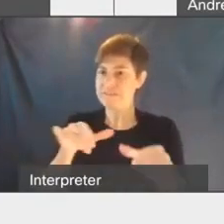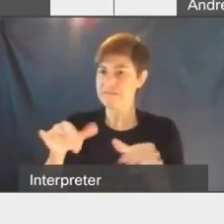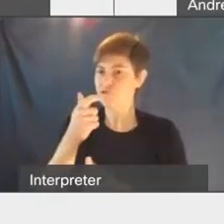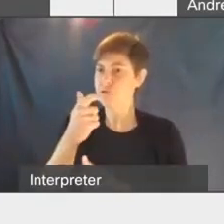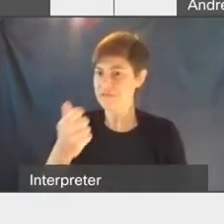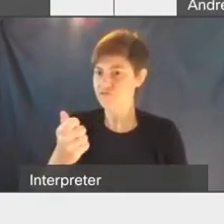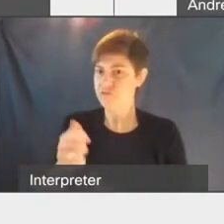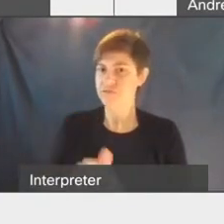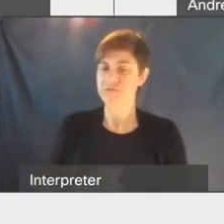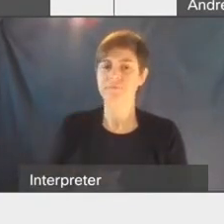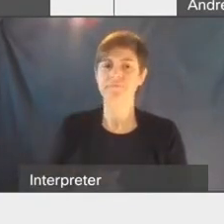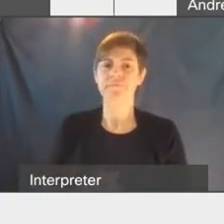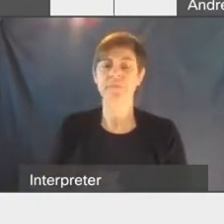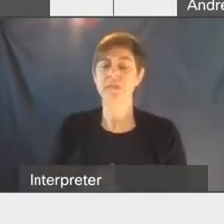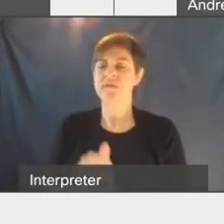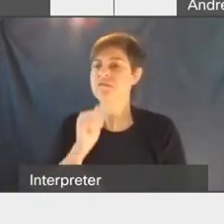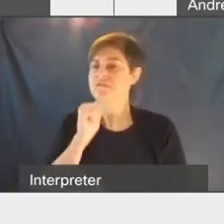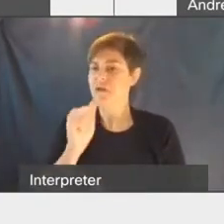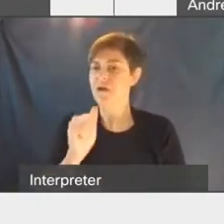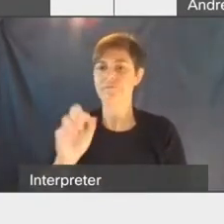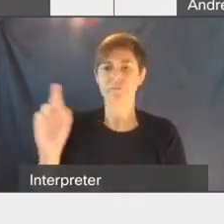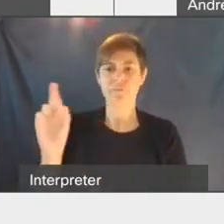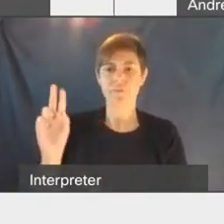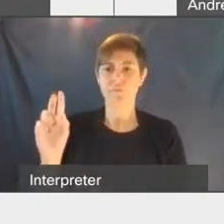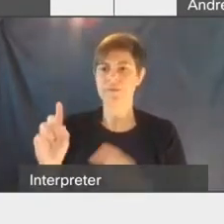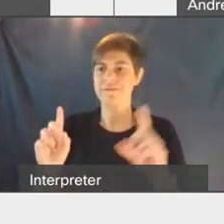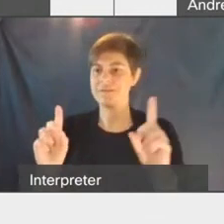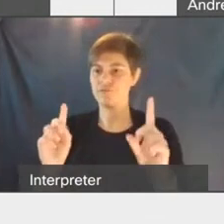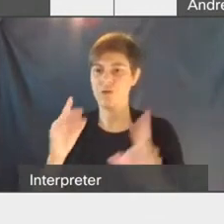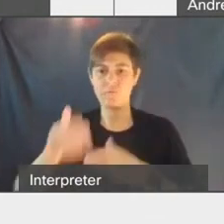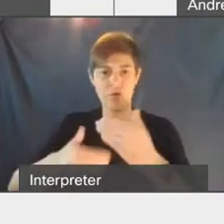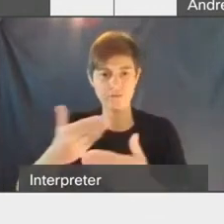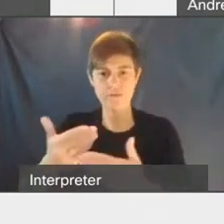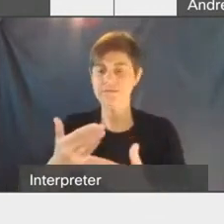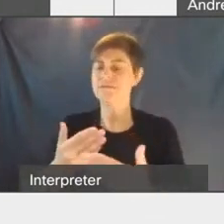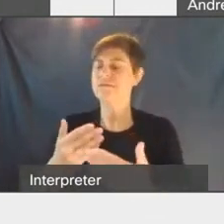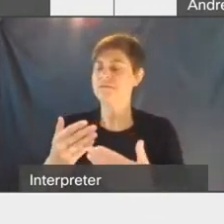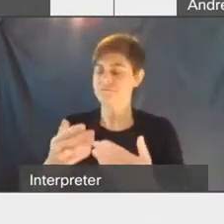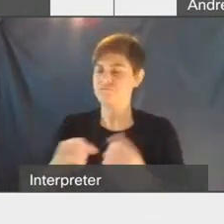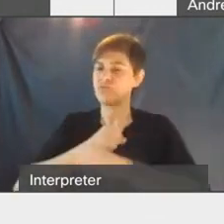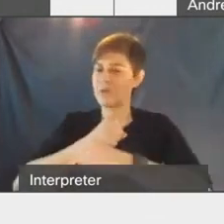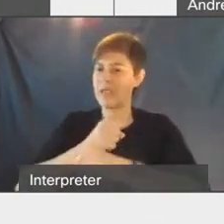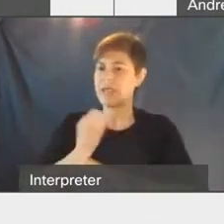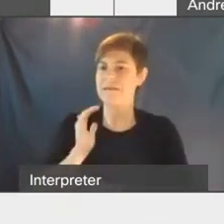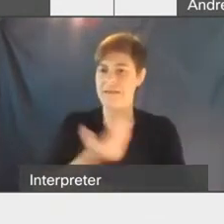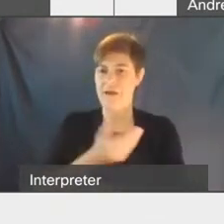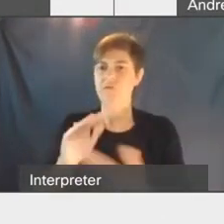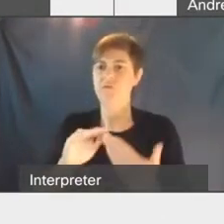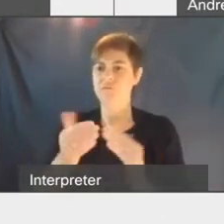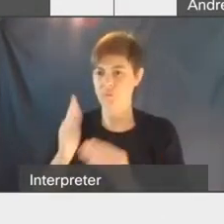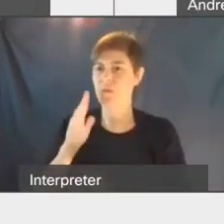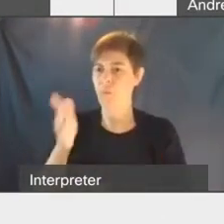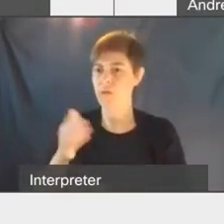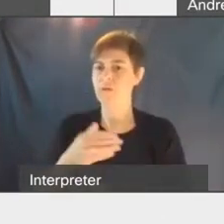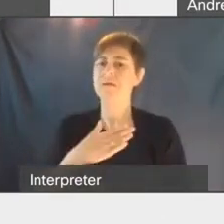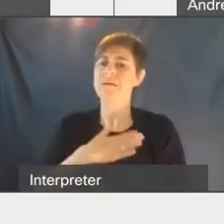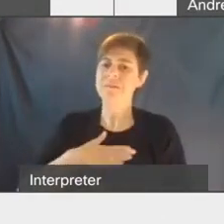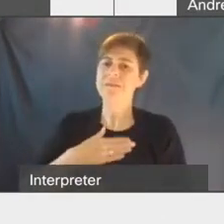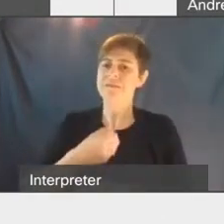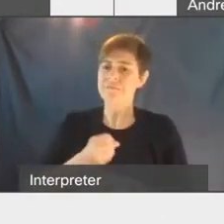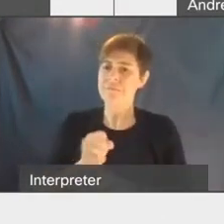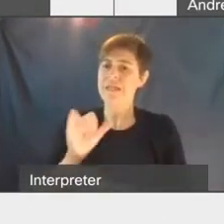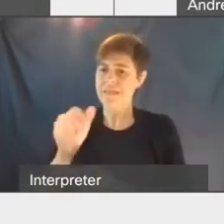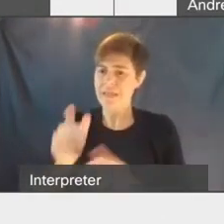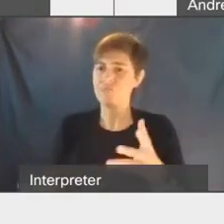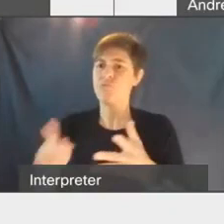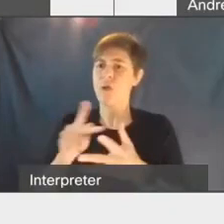A nonpartisan process will help to protect community of interest representation. Please make this a priority when laying